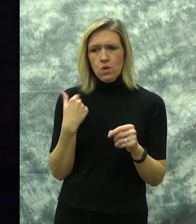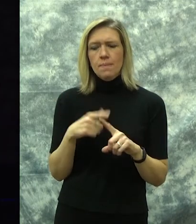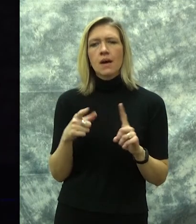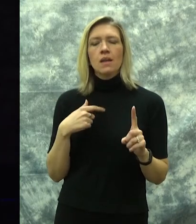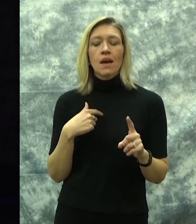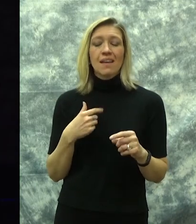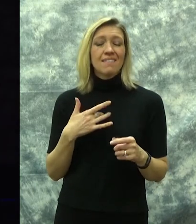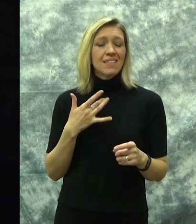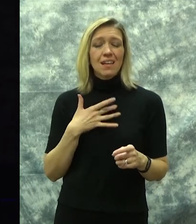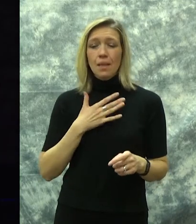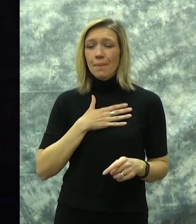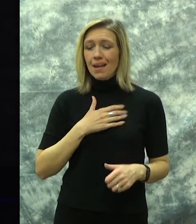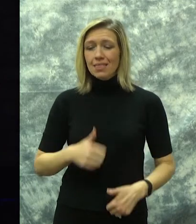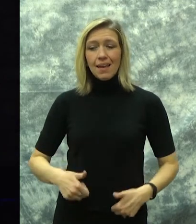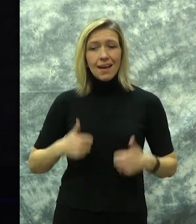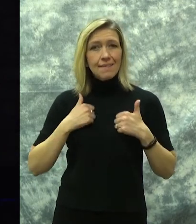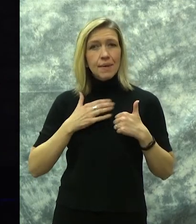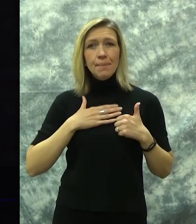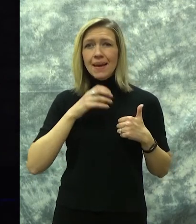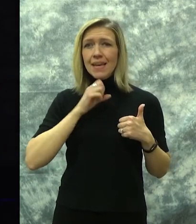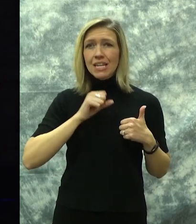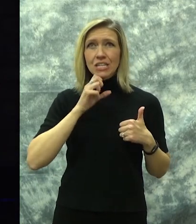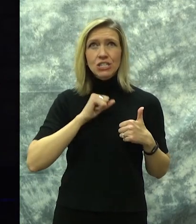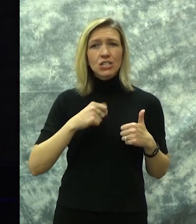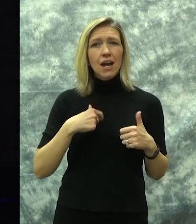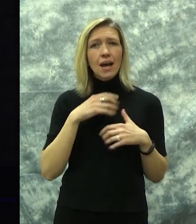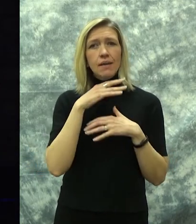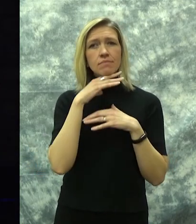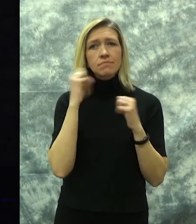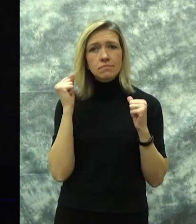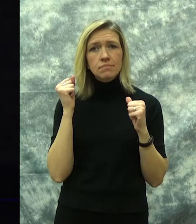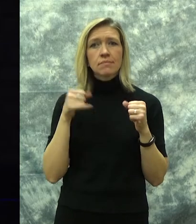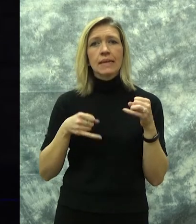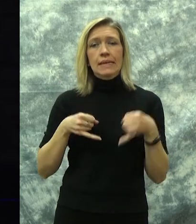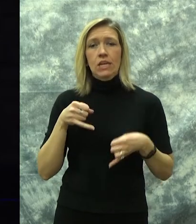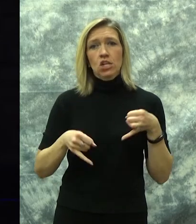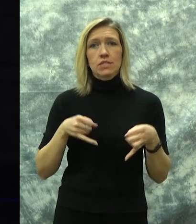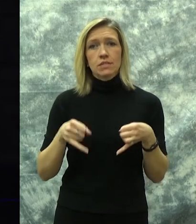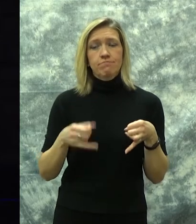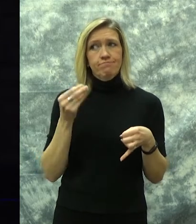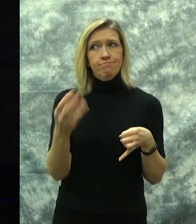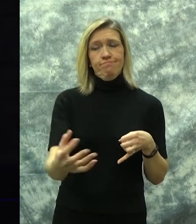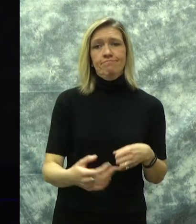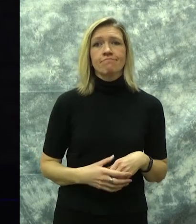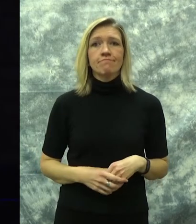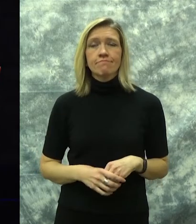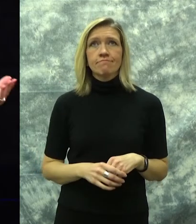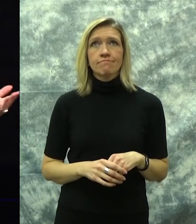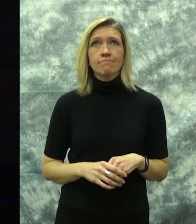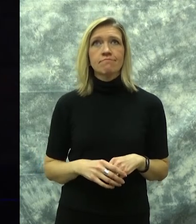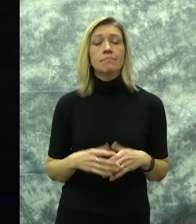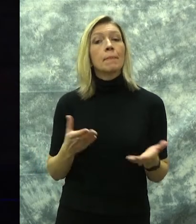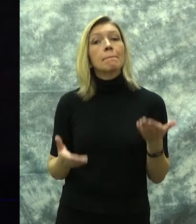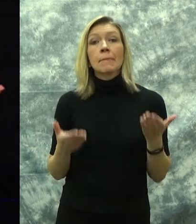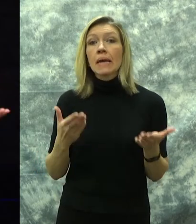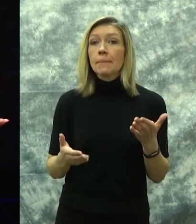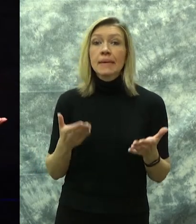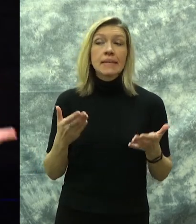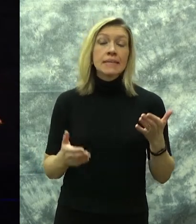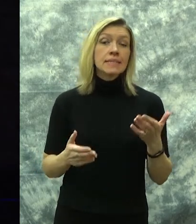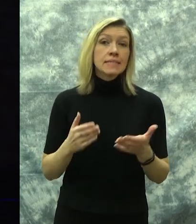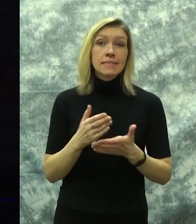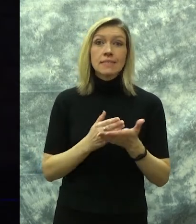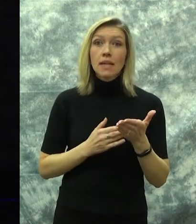I'm at the age now where I think I'm tired of wearing high heels, ladies. Yeah. And maybe some of the